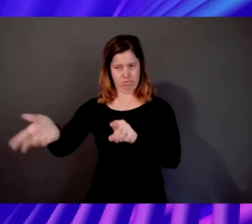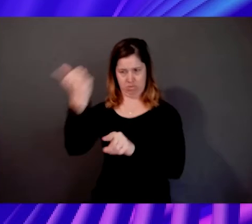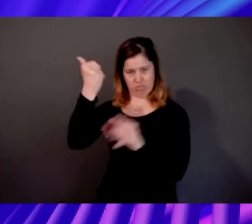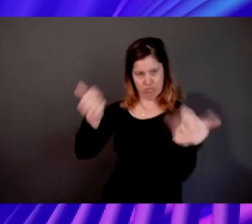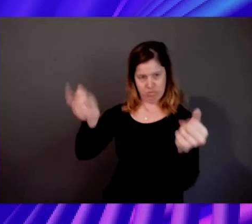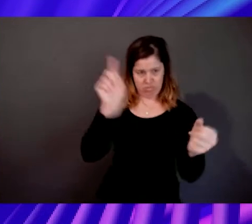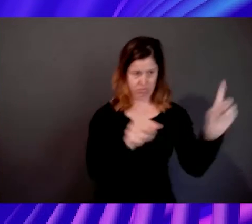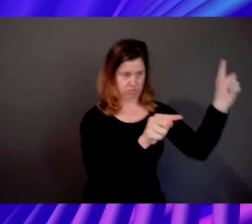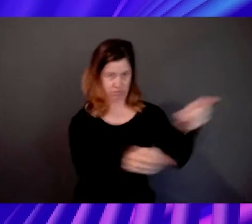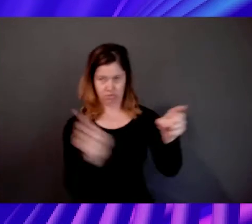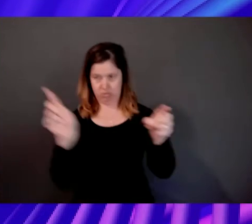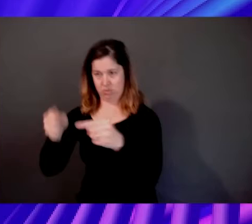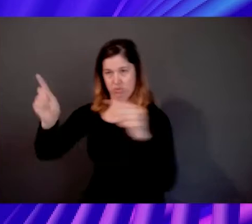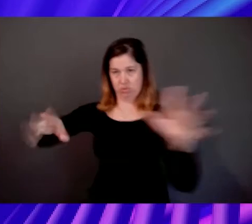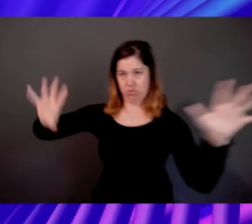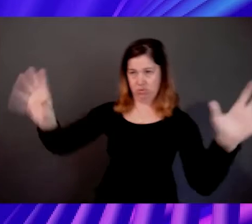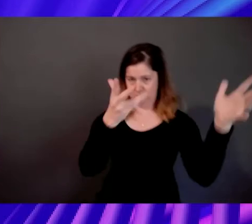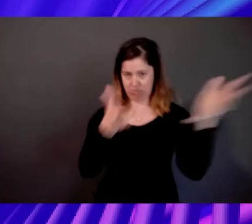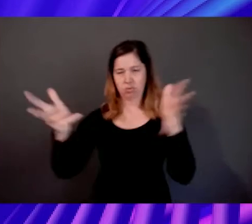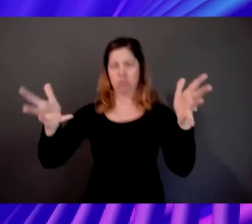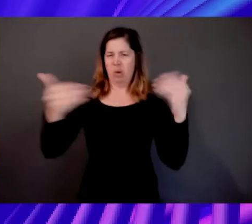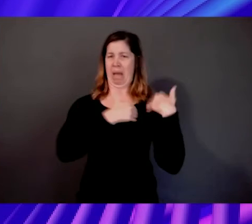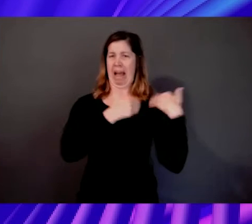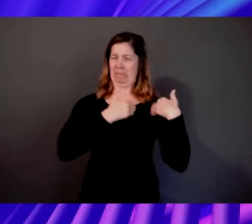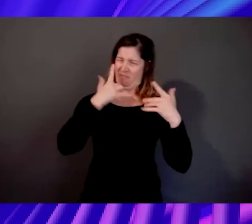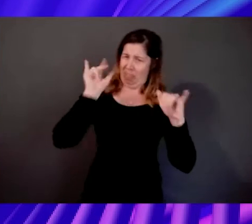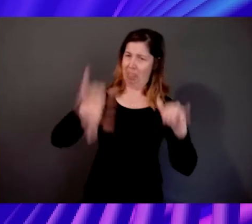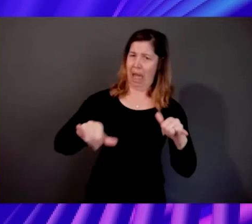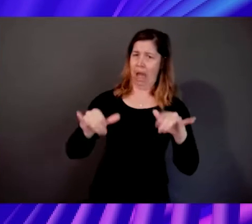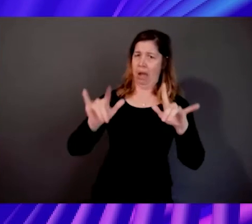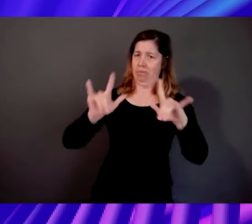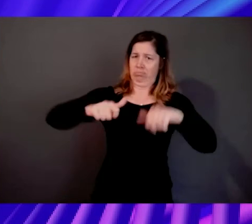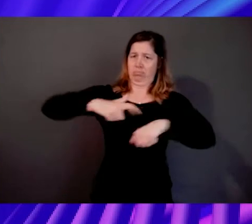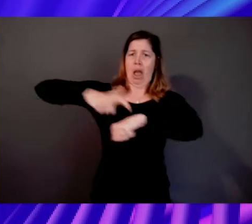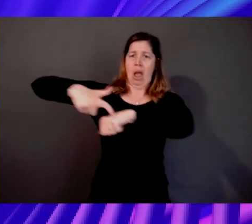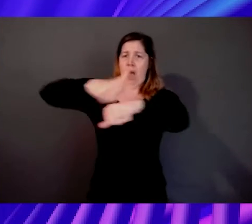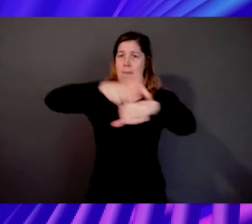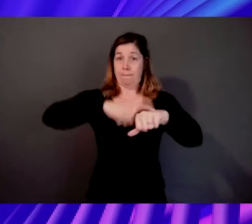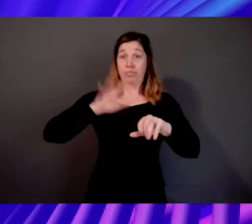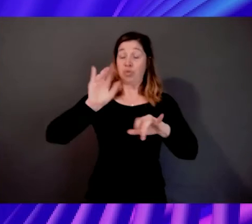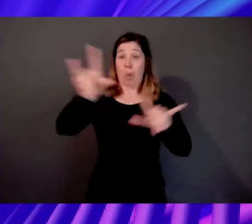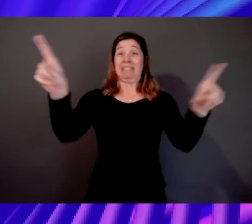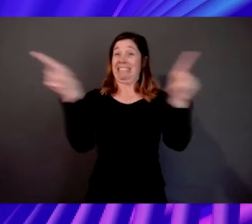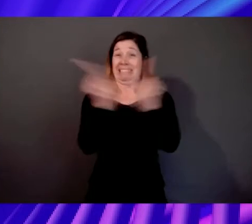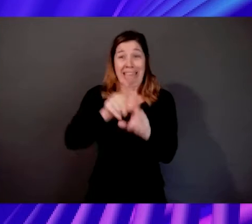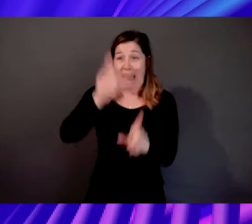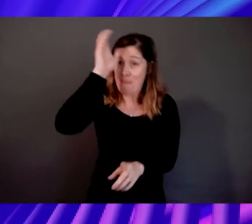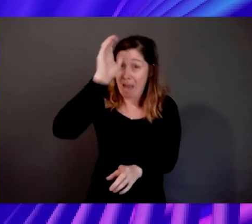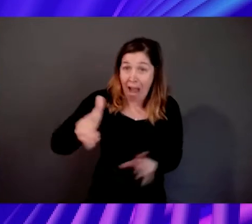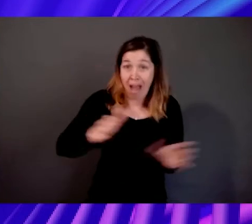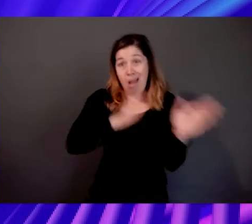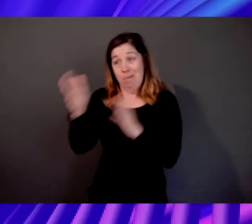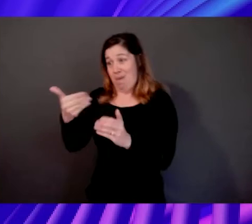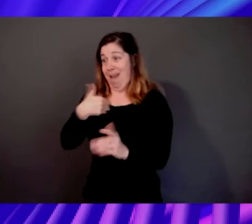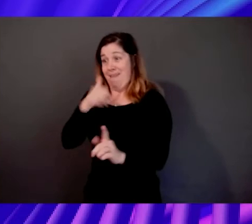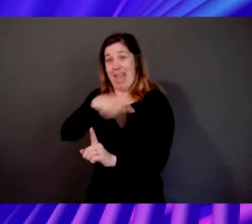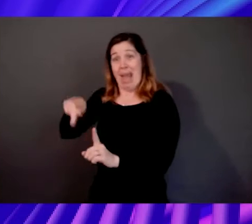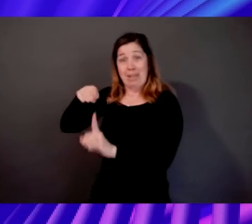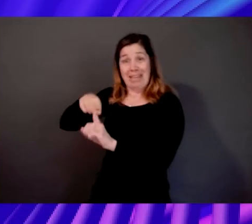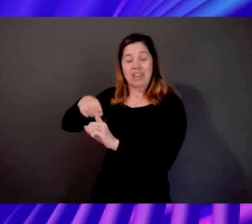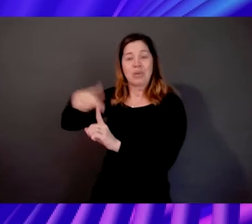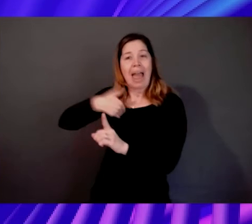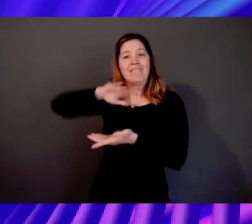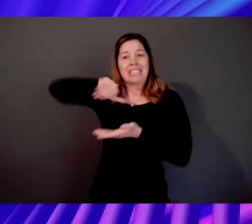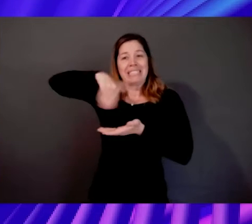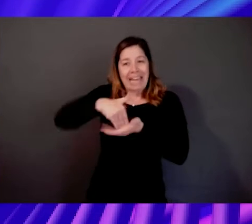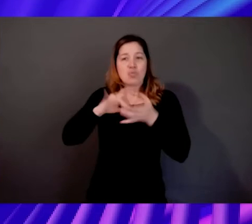in time, right? So when we take the same analogy and apply it into the design principles, we have an application where you have a central coordinating